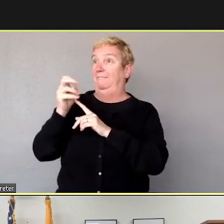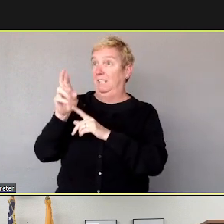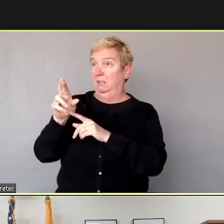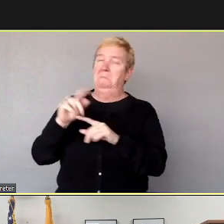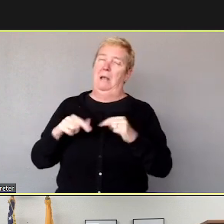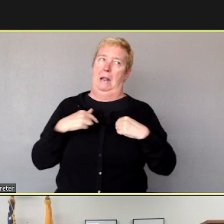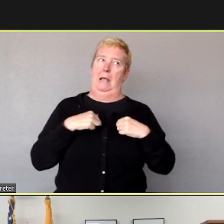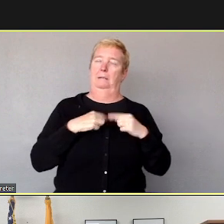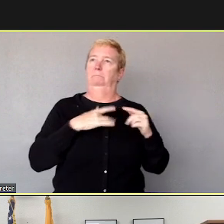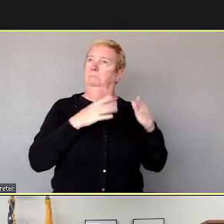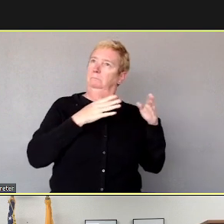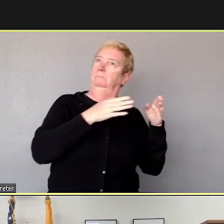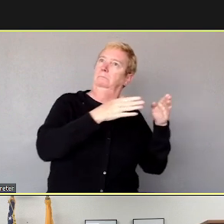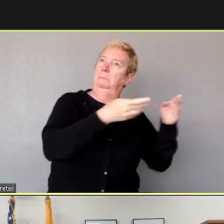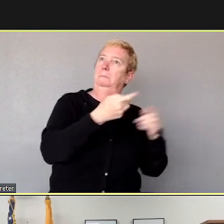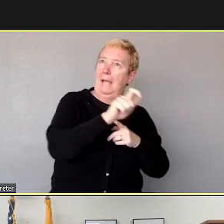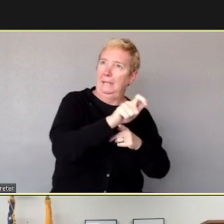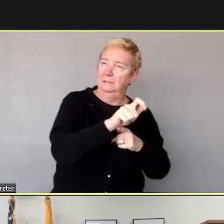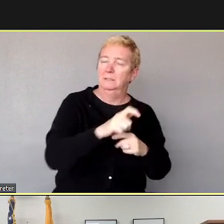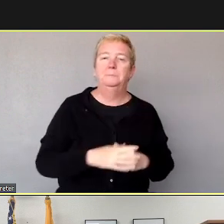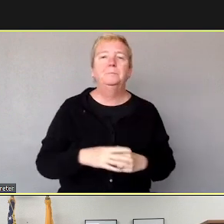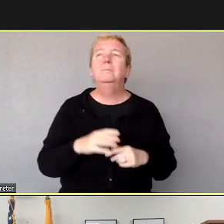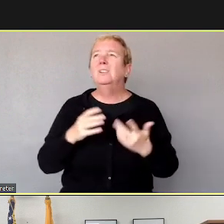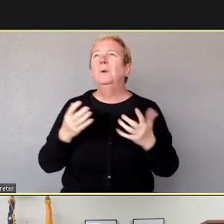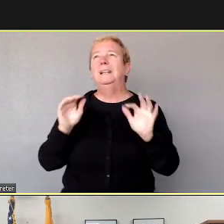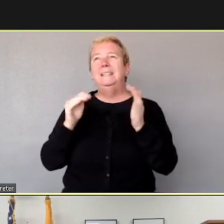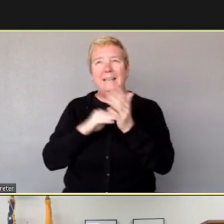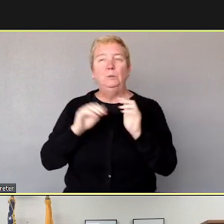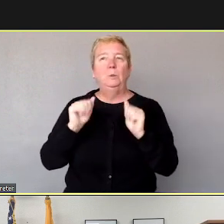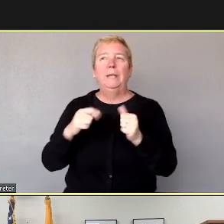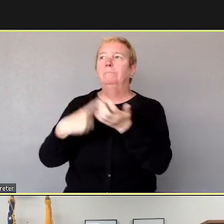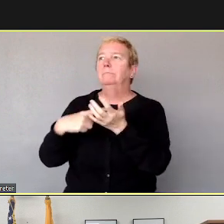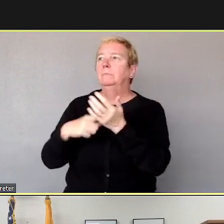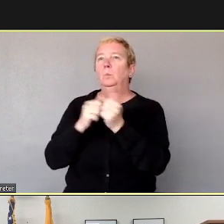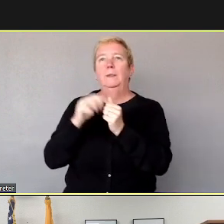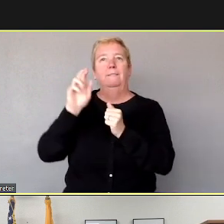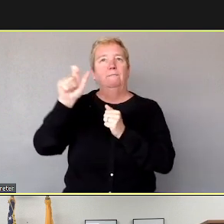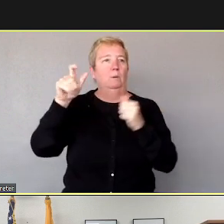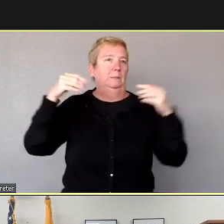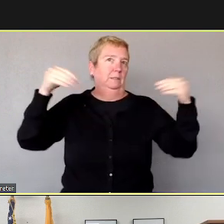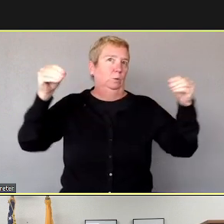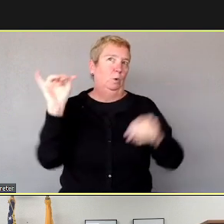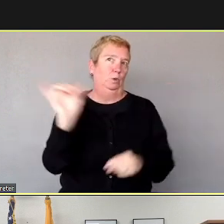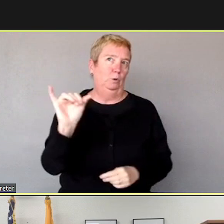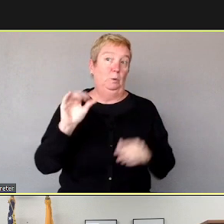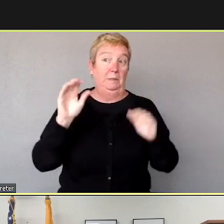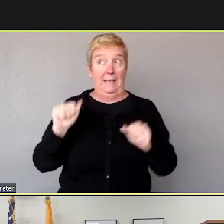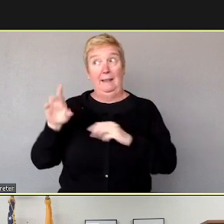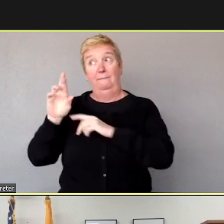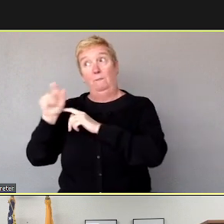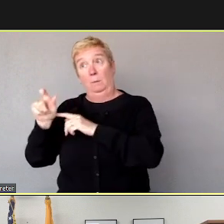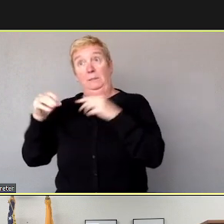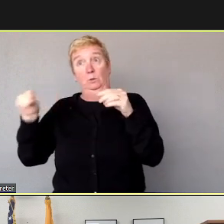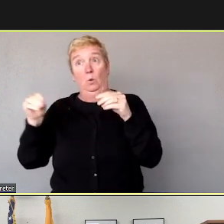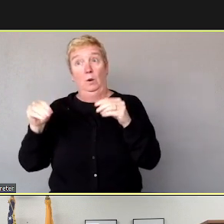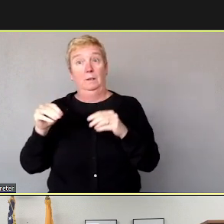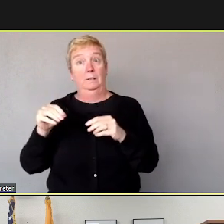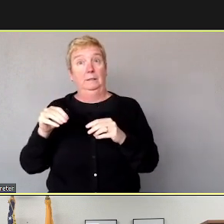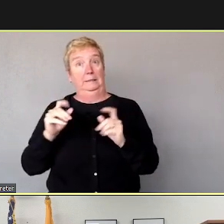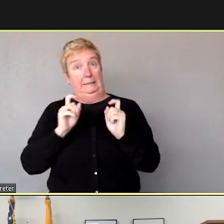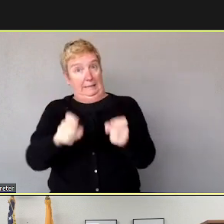easier to do. And you can also talk to your pharmacist about whether they can prescribe it for you as well. It's a